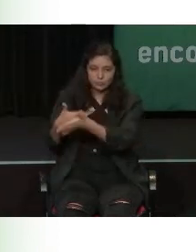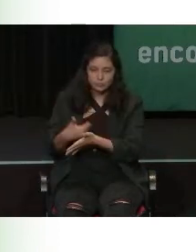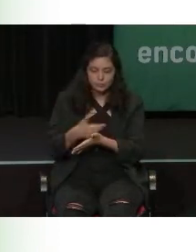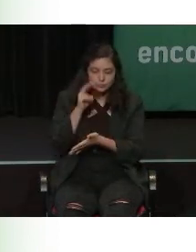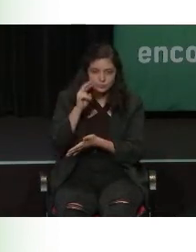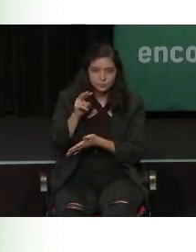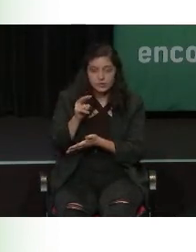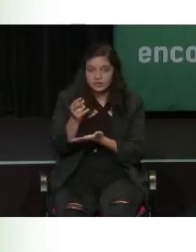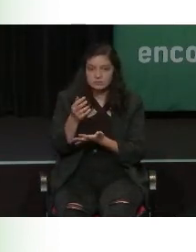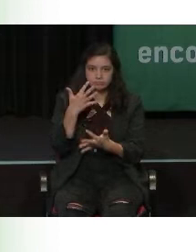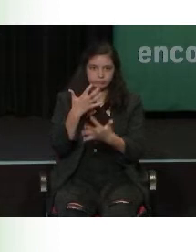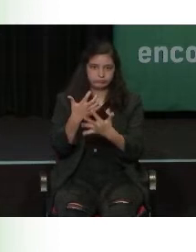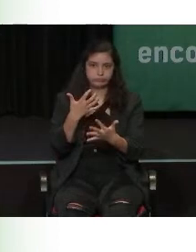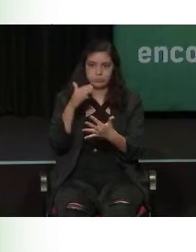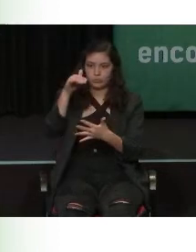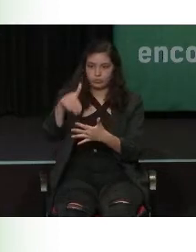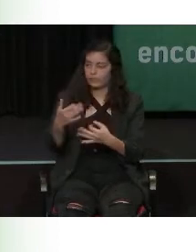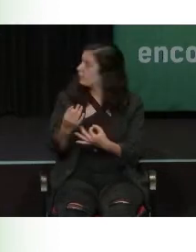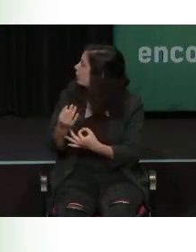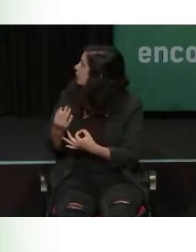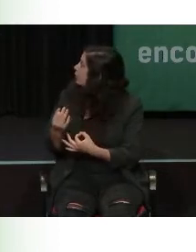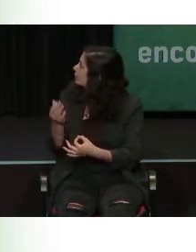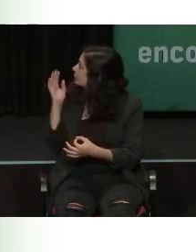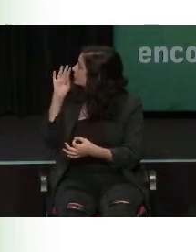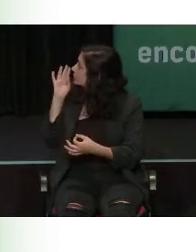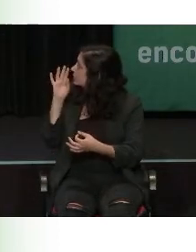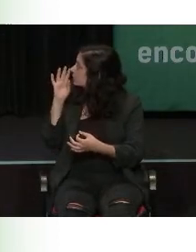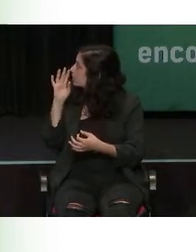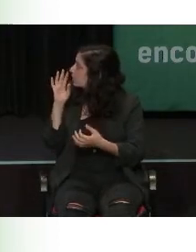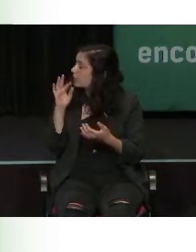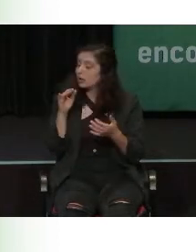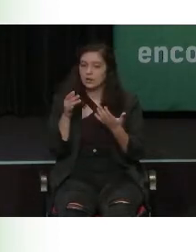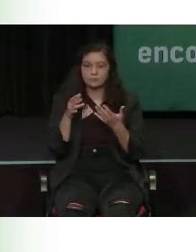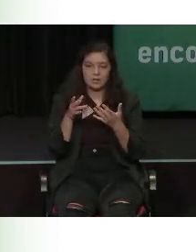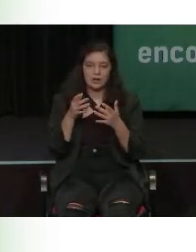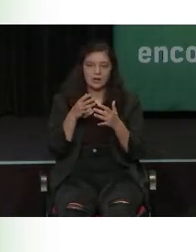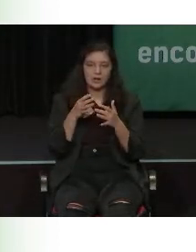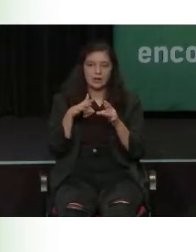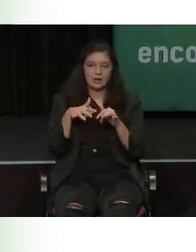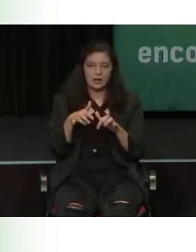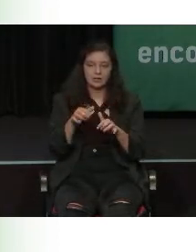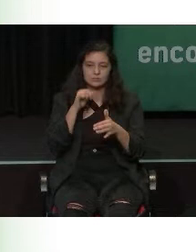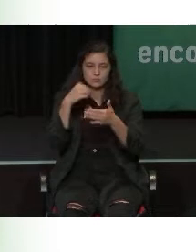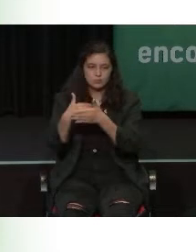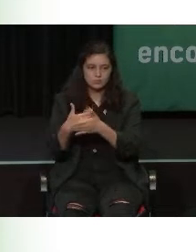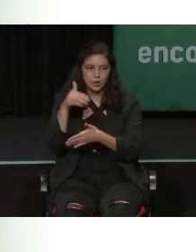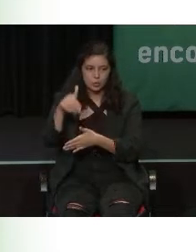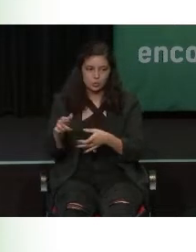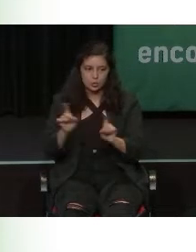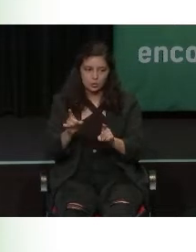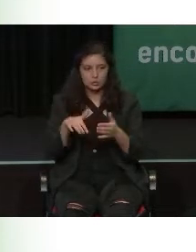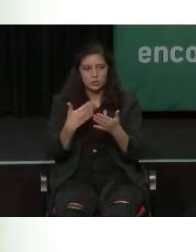that actually wasn't impacted. So we were finding more cancers through the screening, but not actually reducing mortality. So that